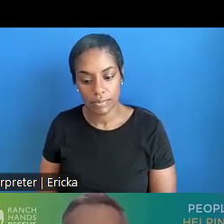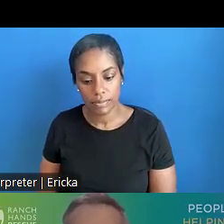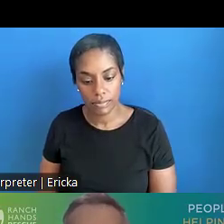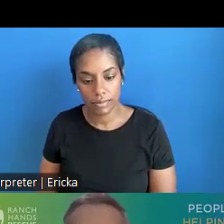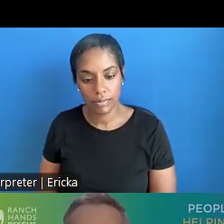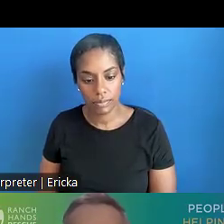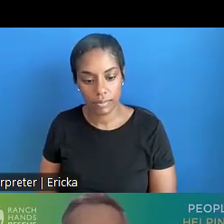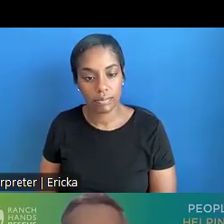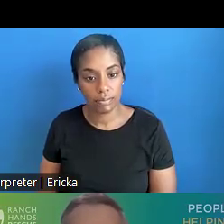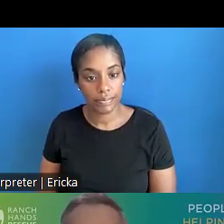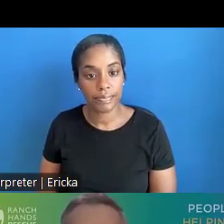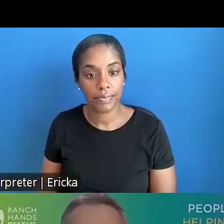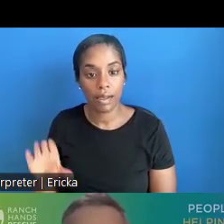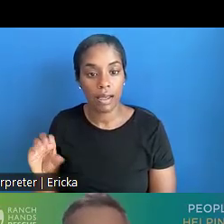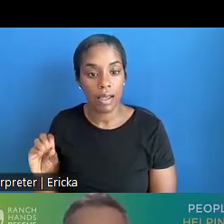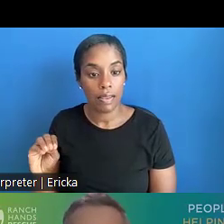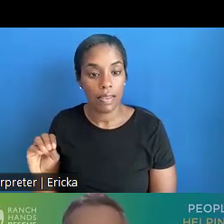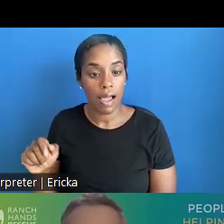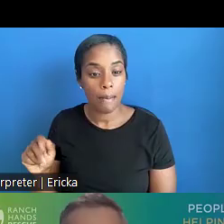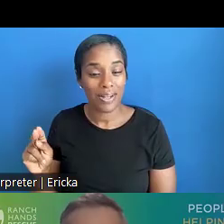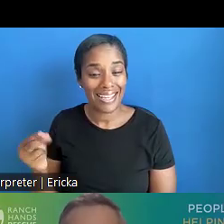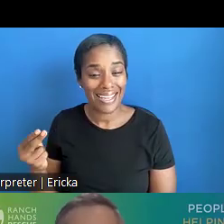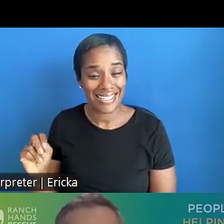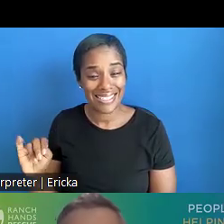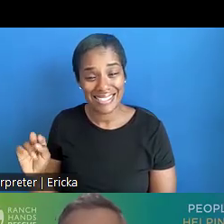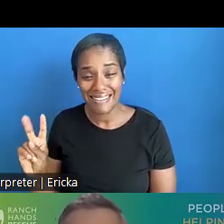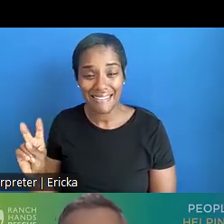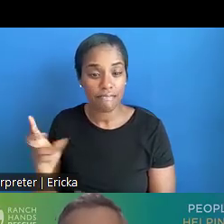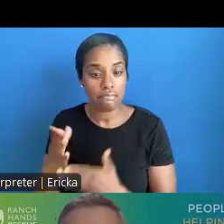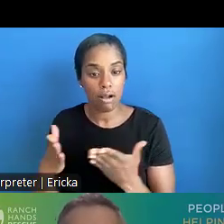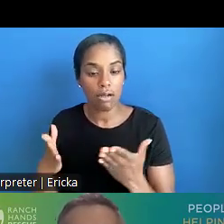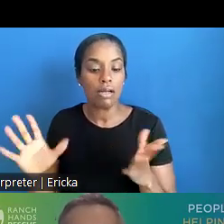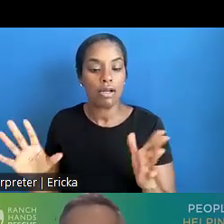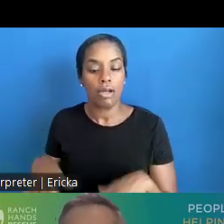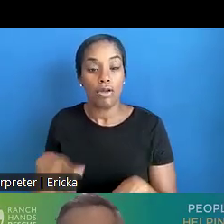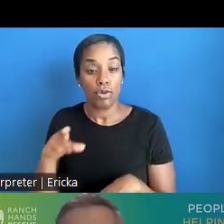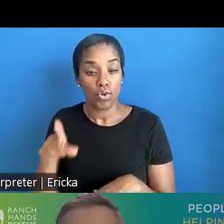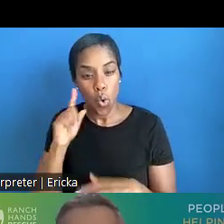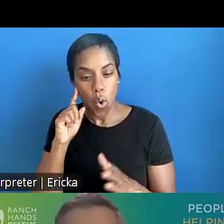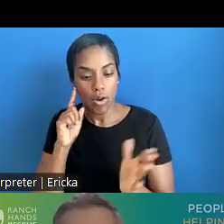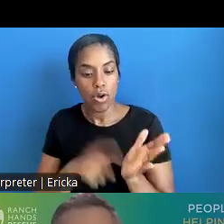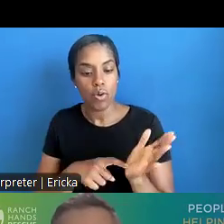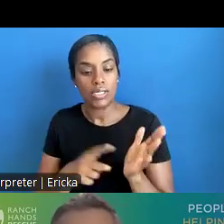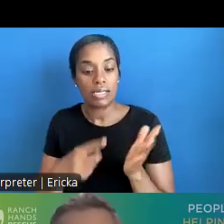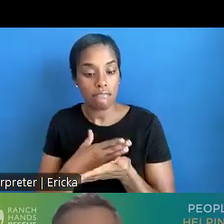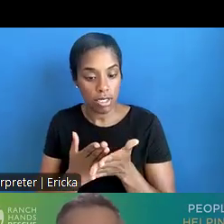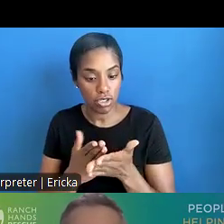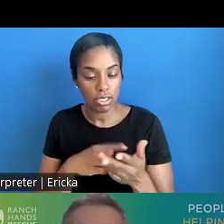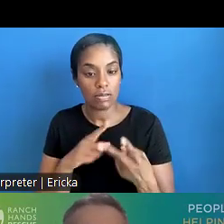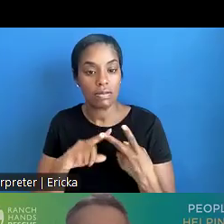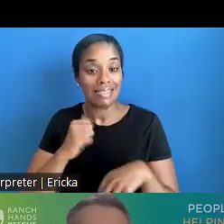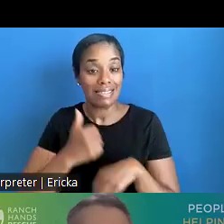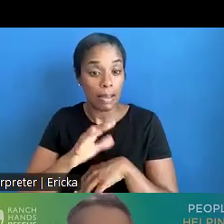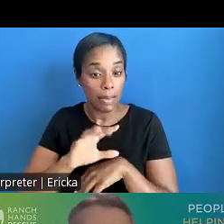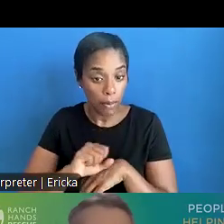comprehensive, you're looking at budgeting, you're looking at how to set up an appointment, how to apply for, how to get insurance, how